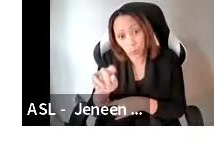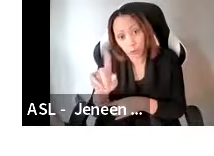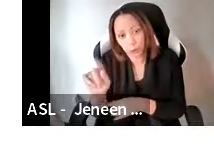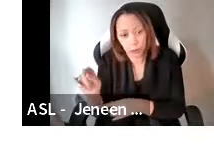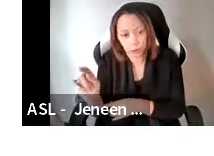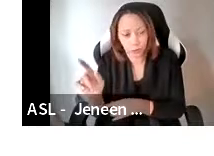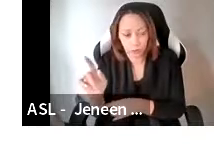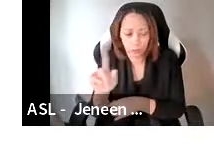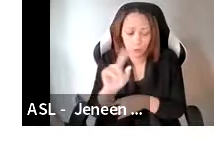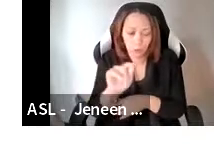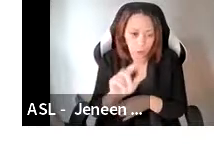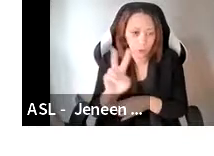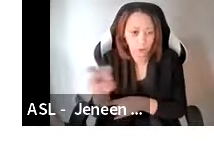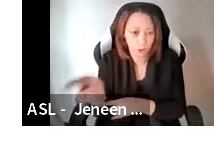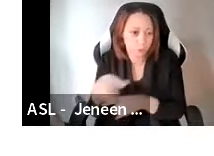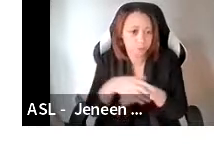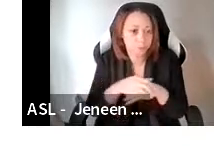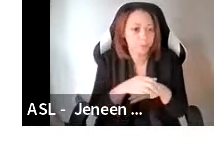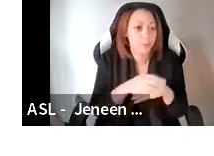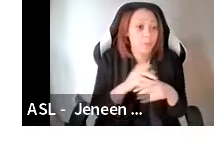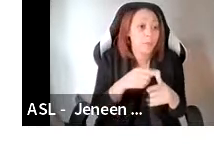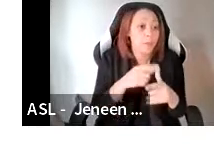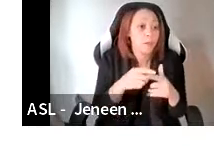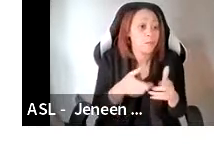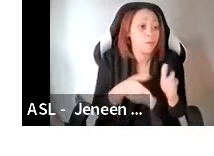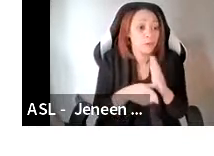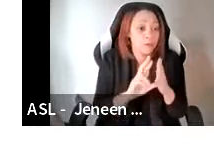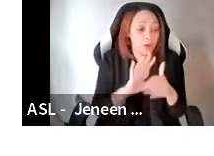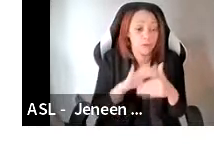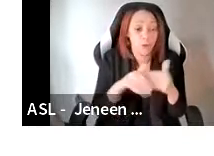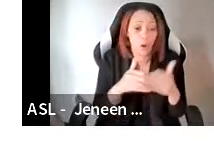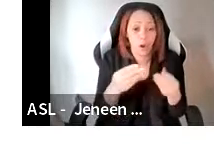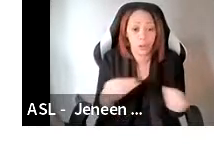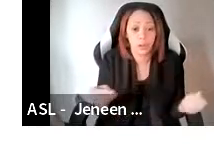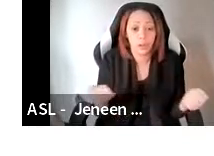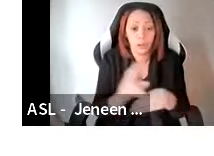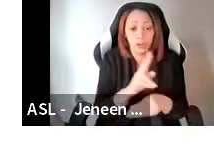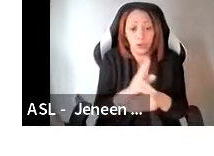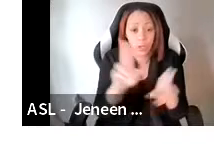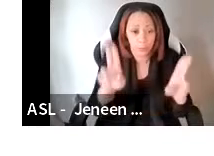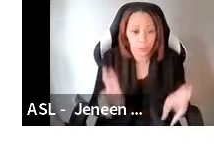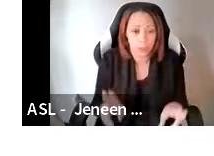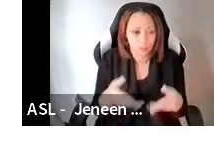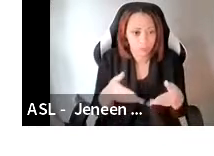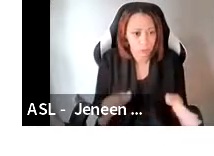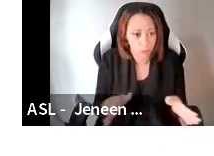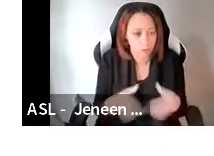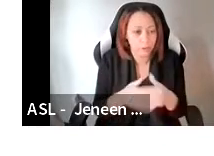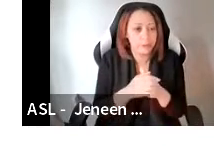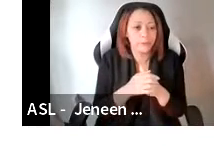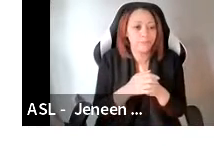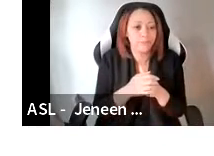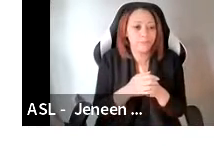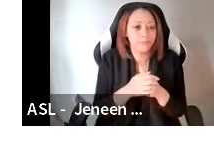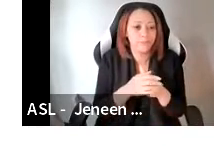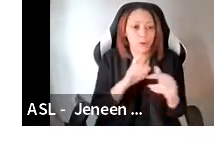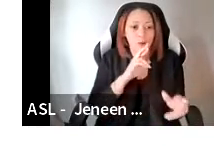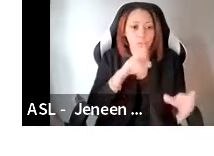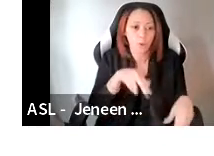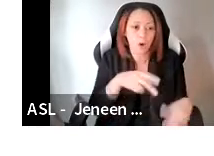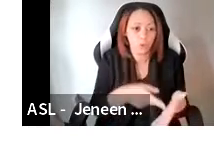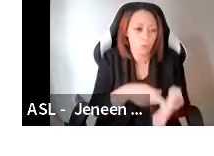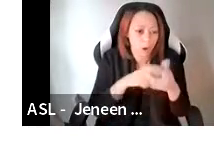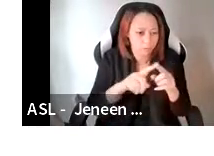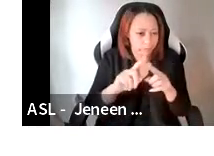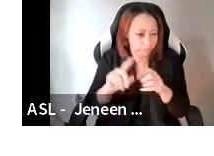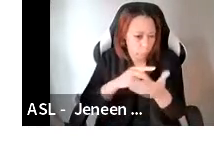racial equity in the review of land use applications. Generally speaking, the reports are going to be required for